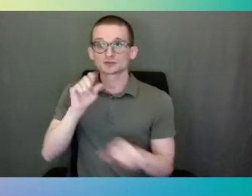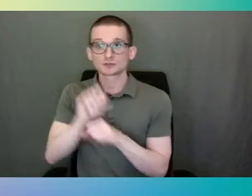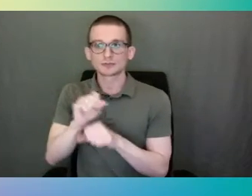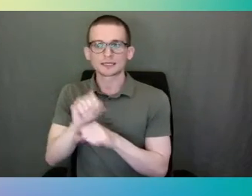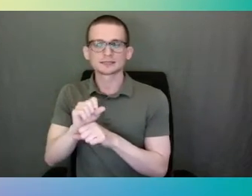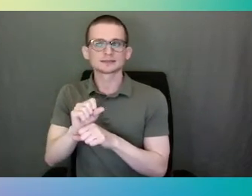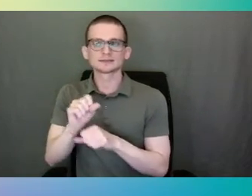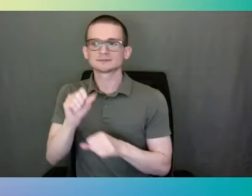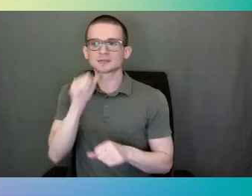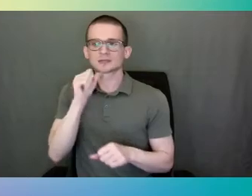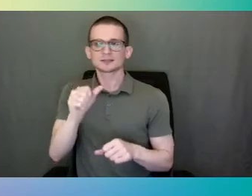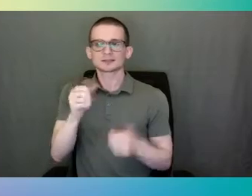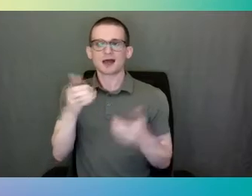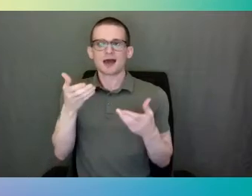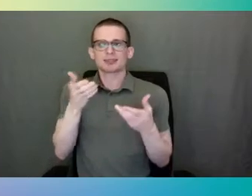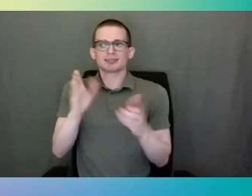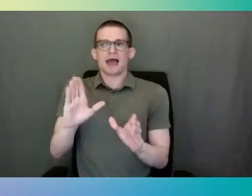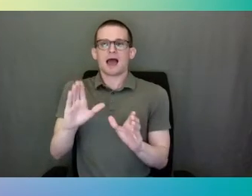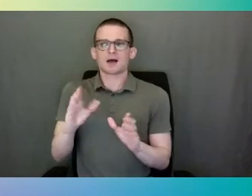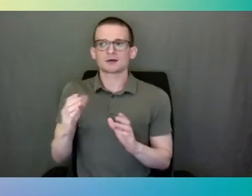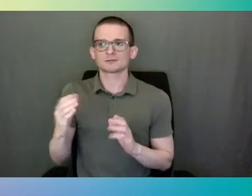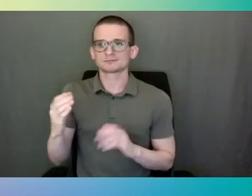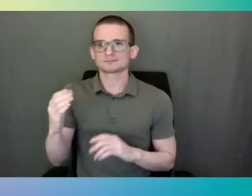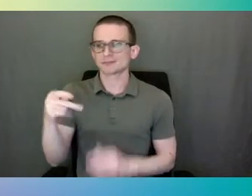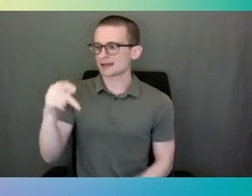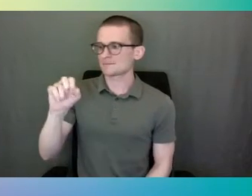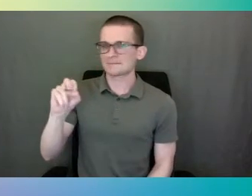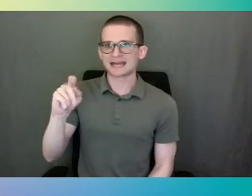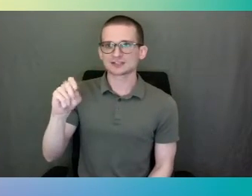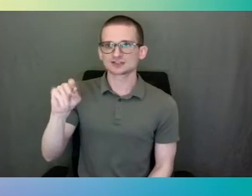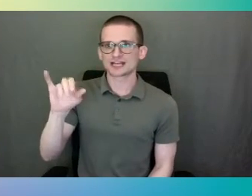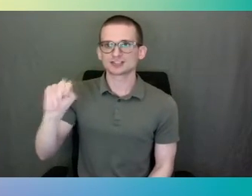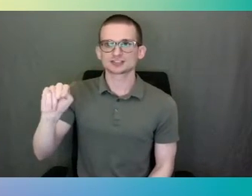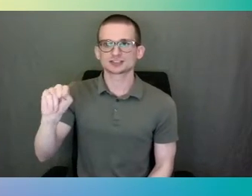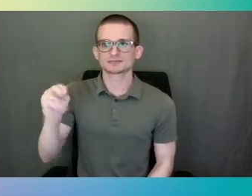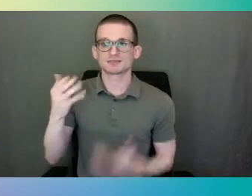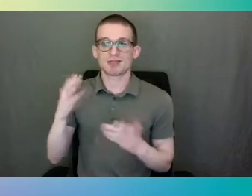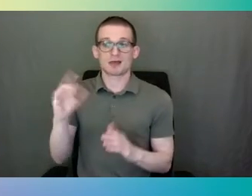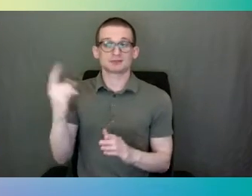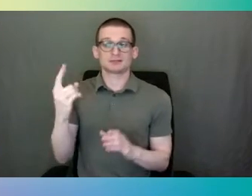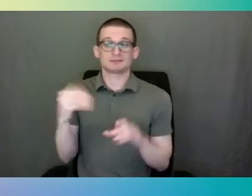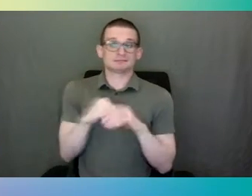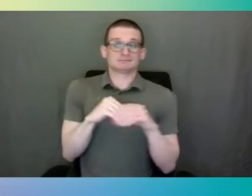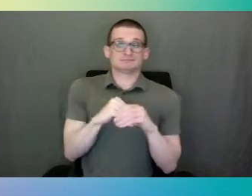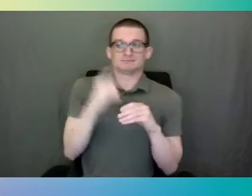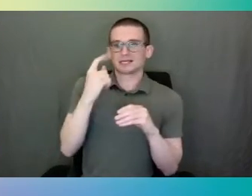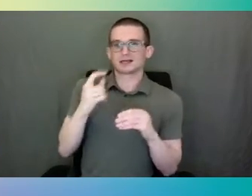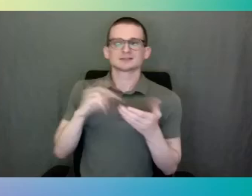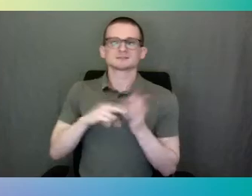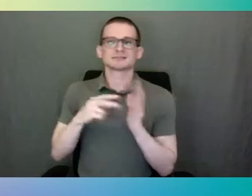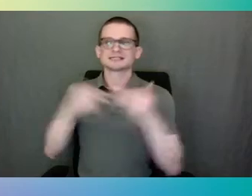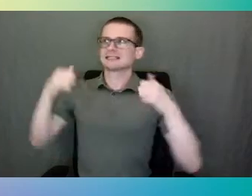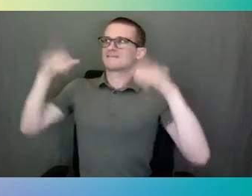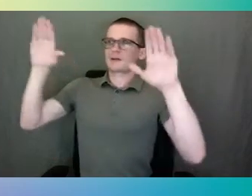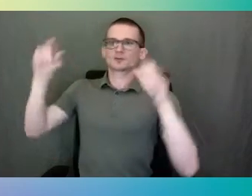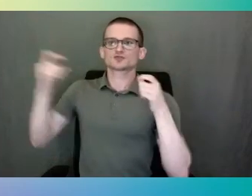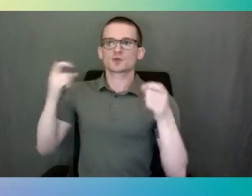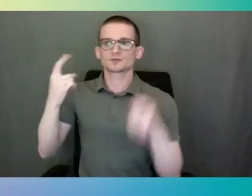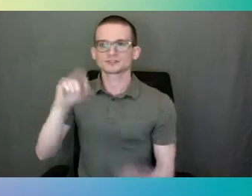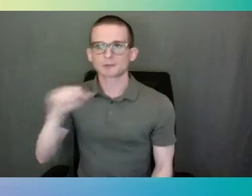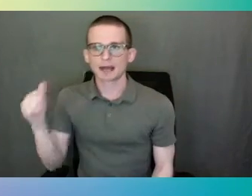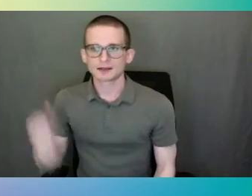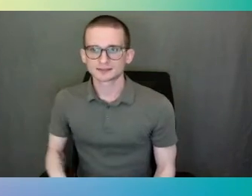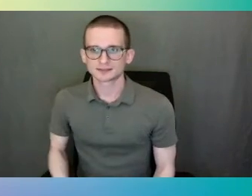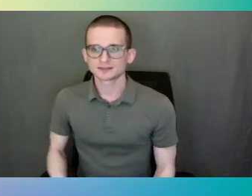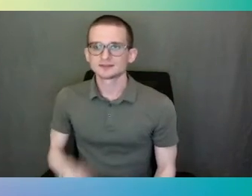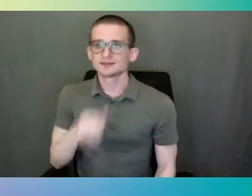did, because then he would have been giving the control over of his body to somebody else. Sex between males of the same age was not common.